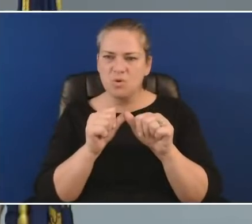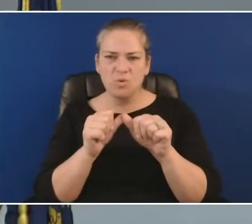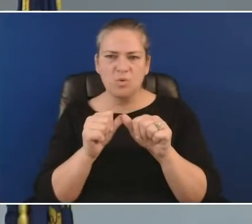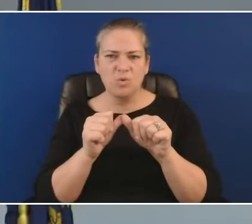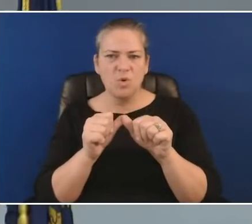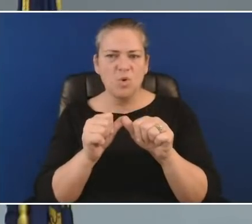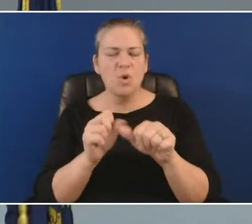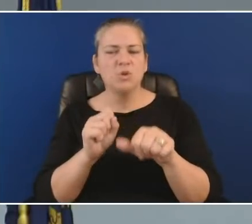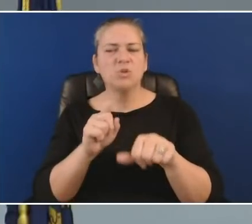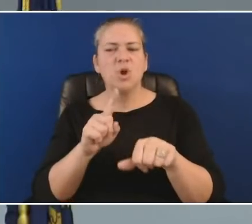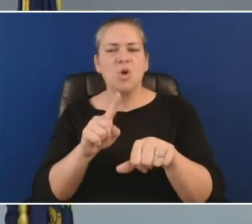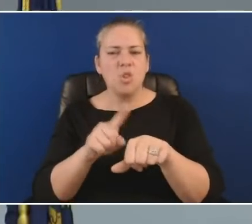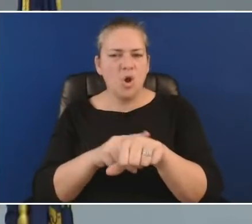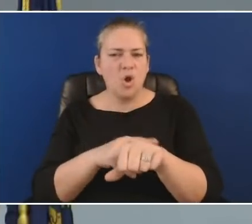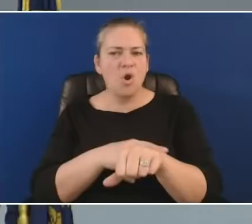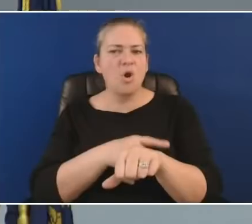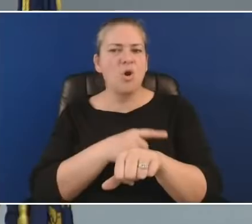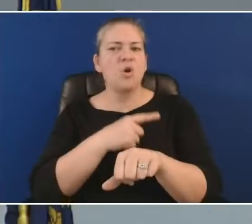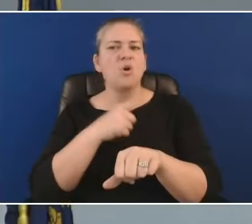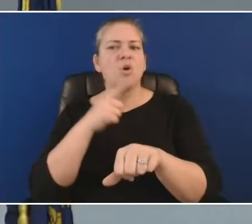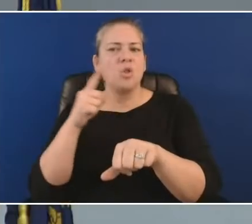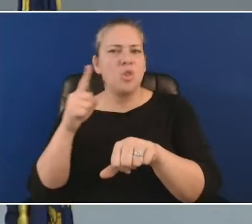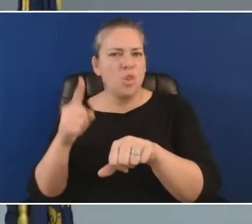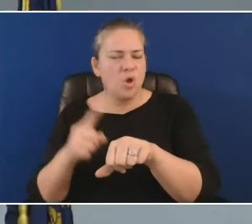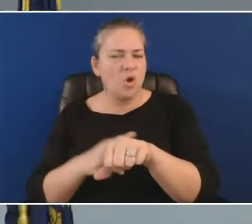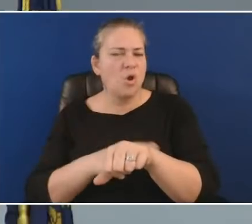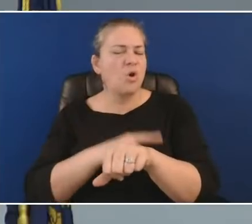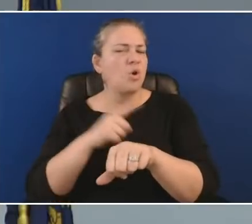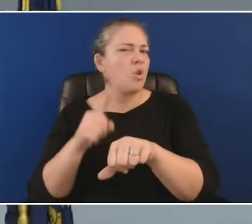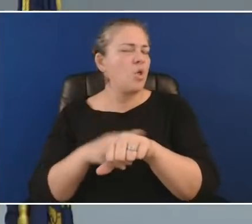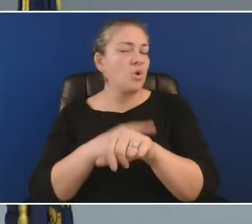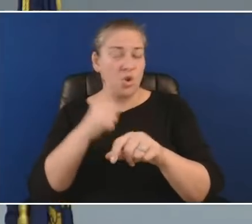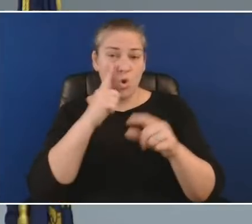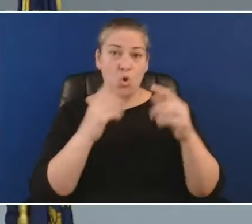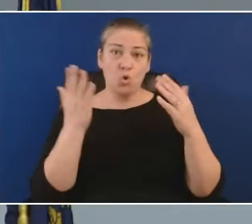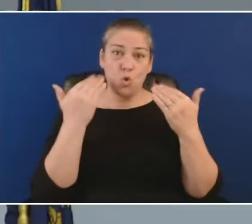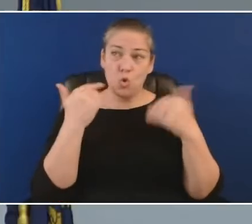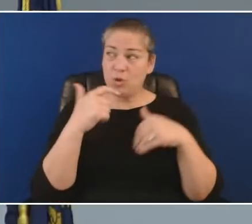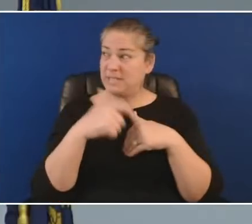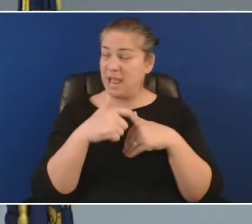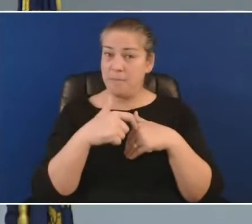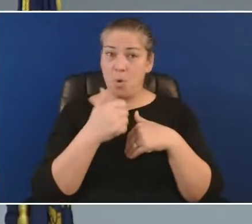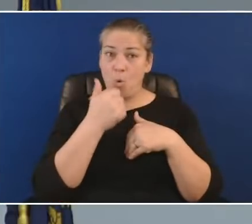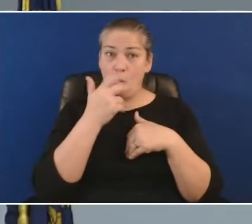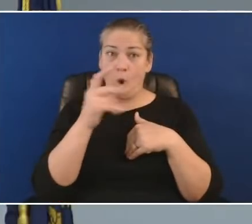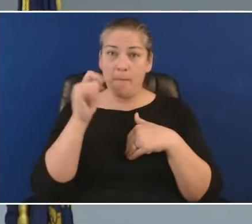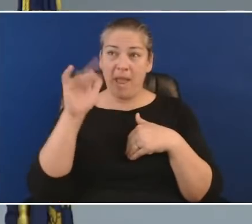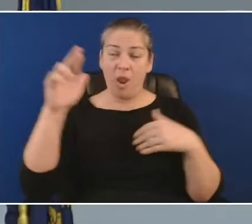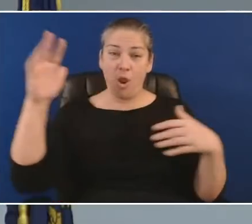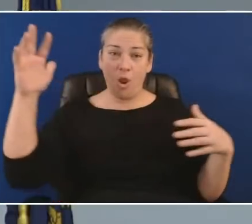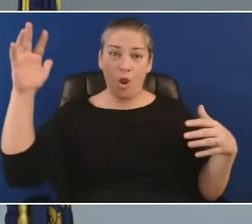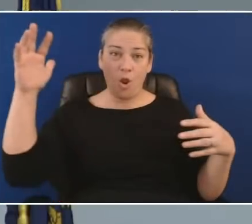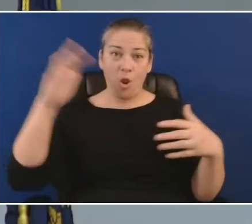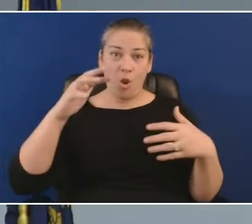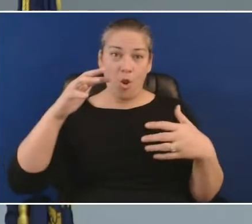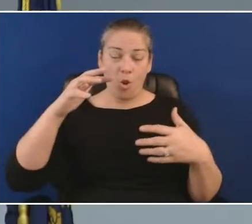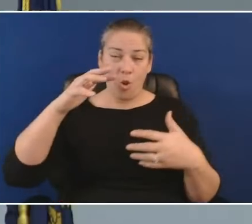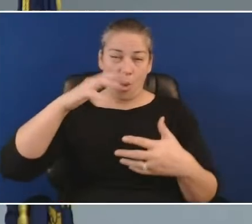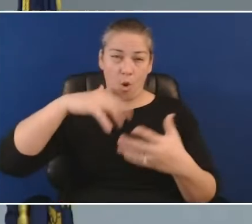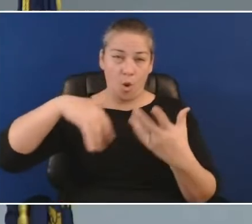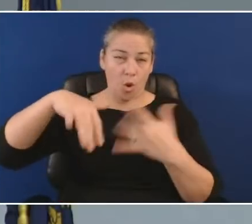long trackers. So in the cool season, warm air, never good. We had good warnings. 1 death is too